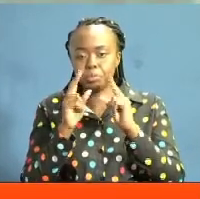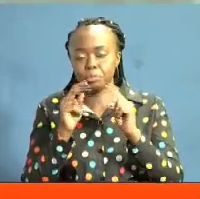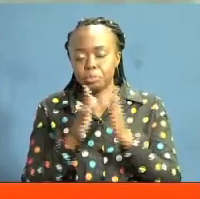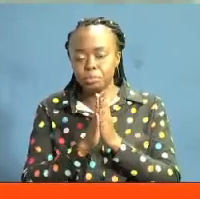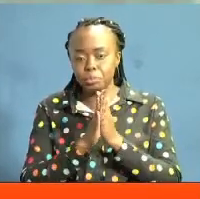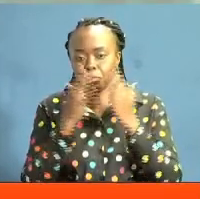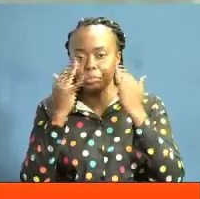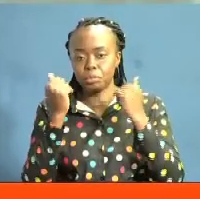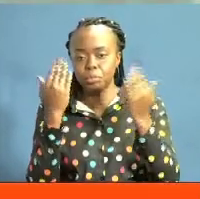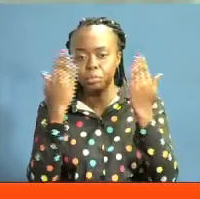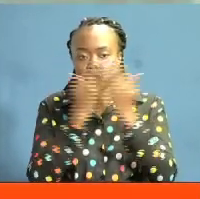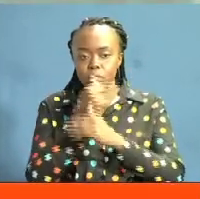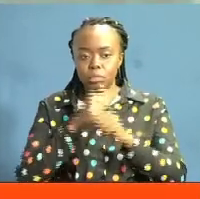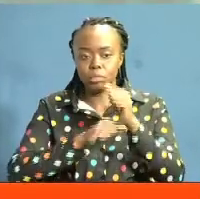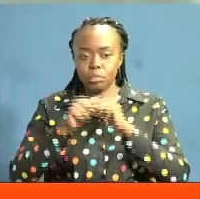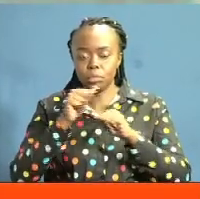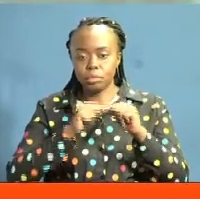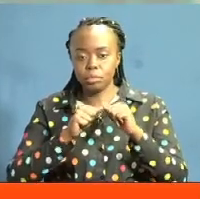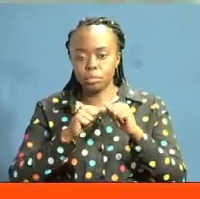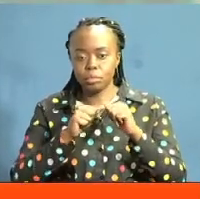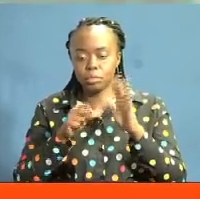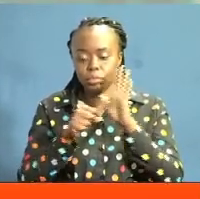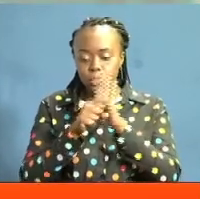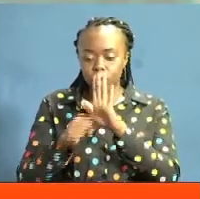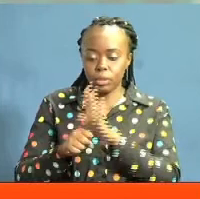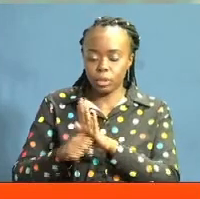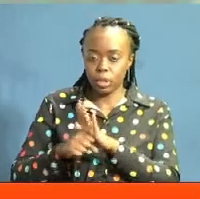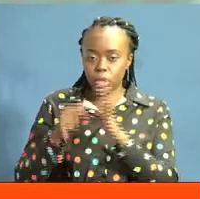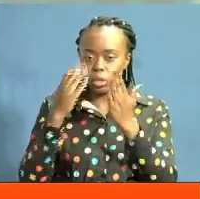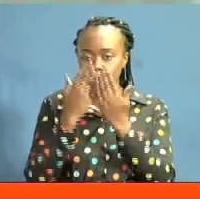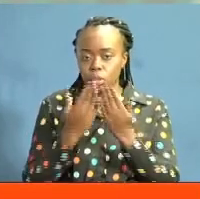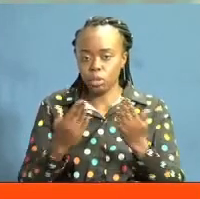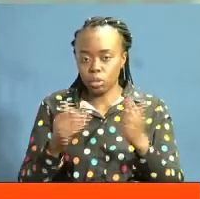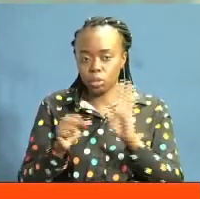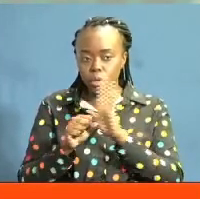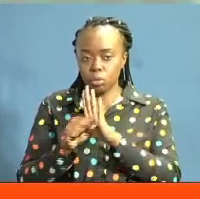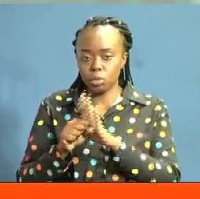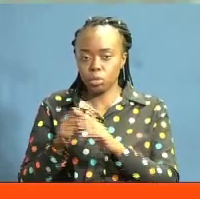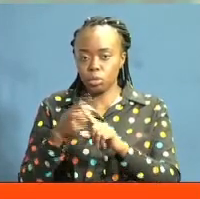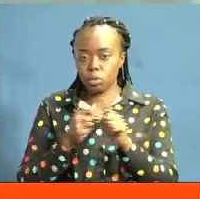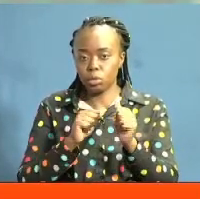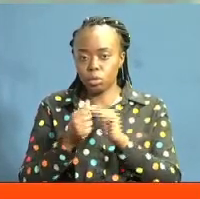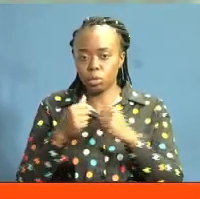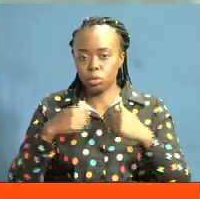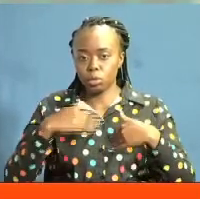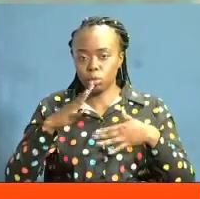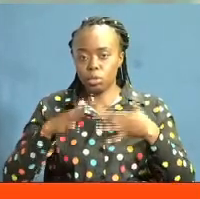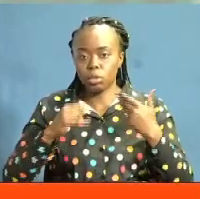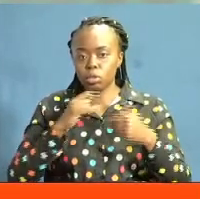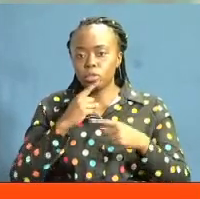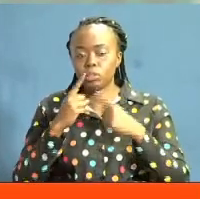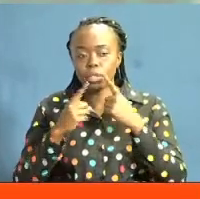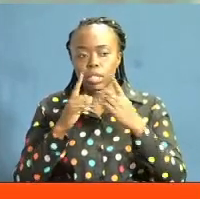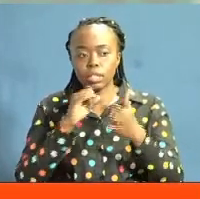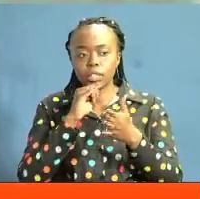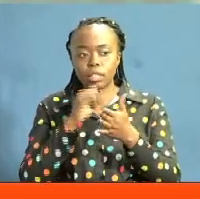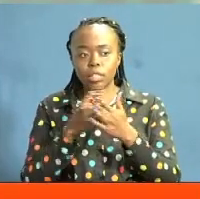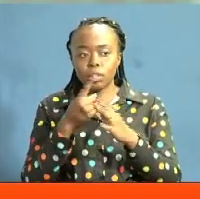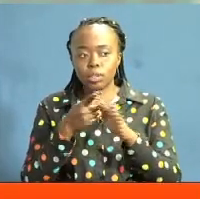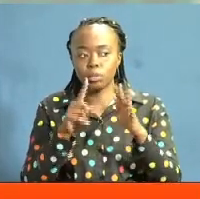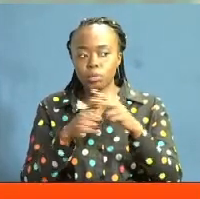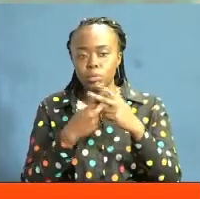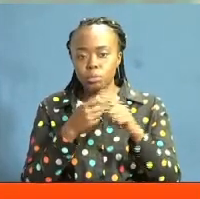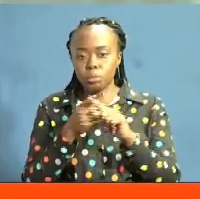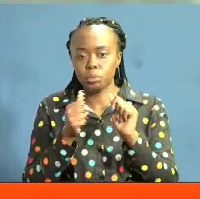Now, tonight we're talking about rejecting childhood rejection. Depending on how you see it. Now, let's start off from matters